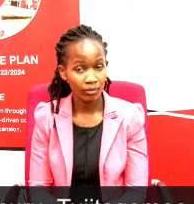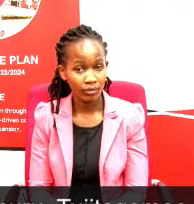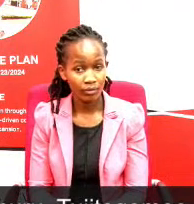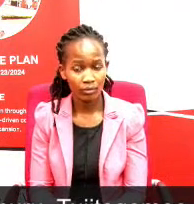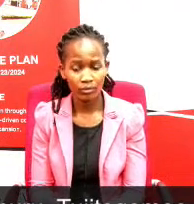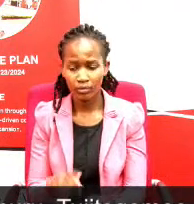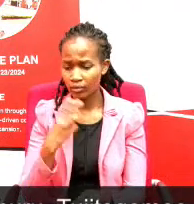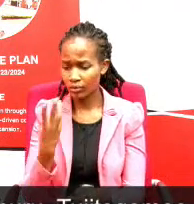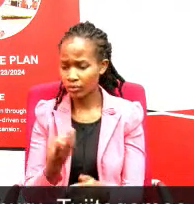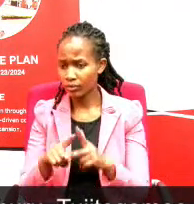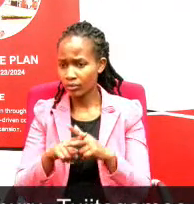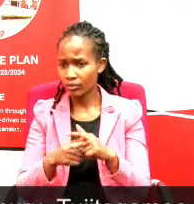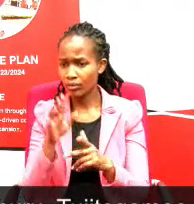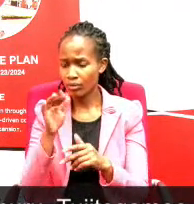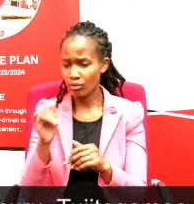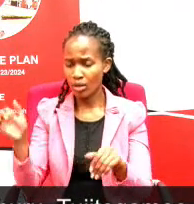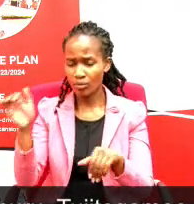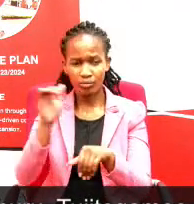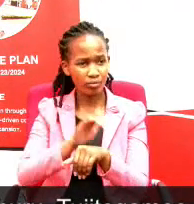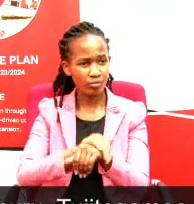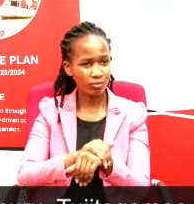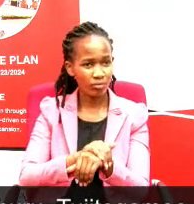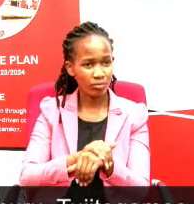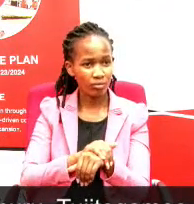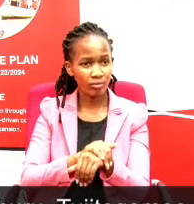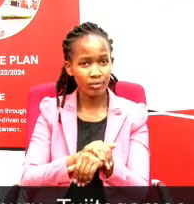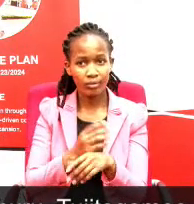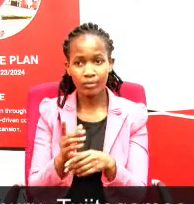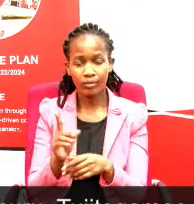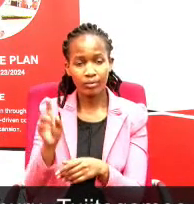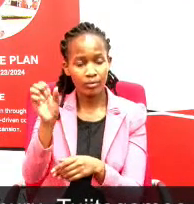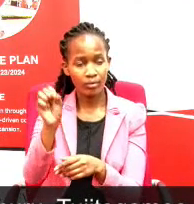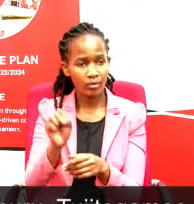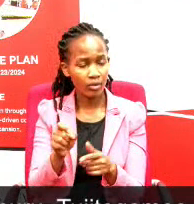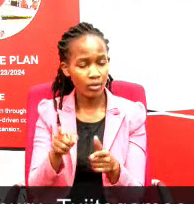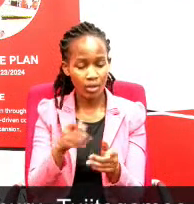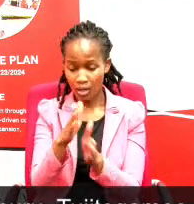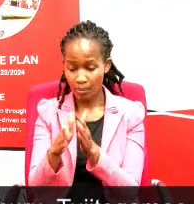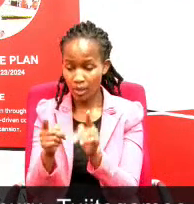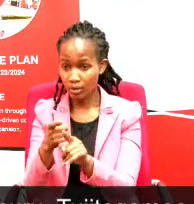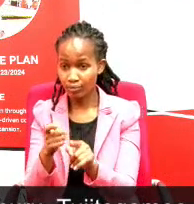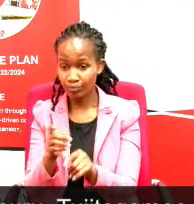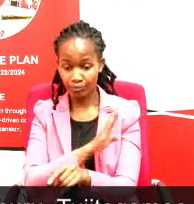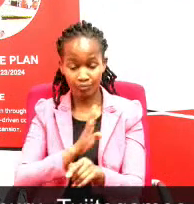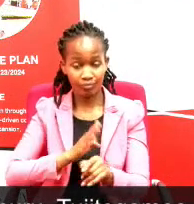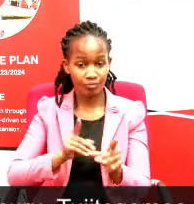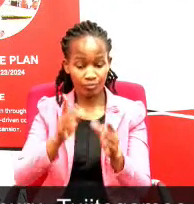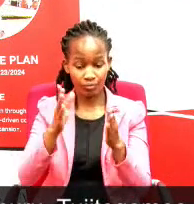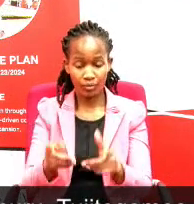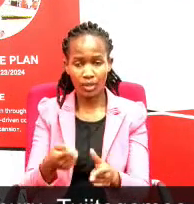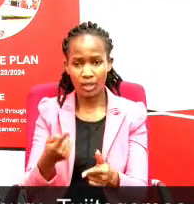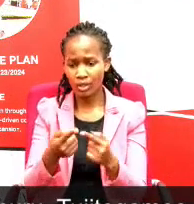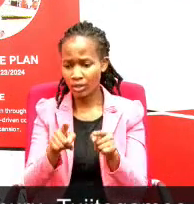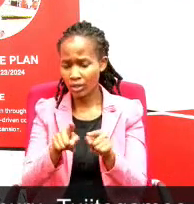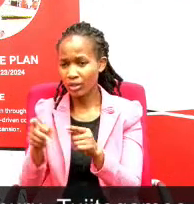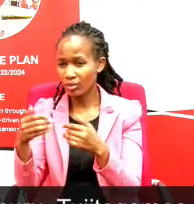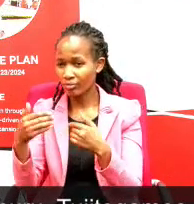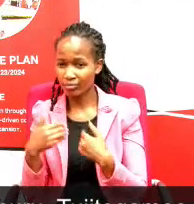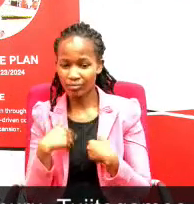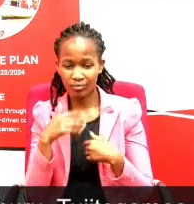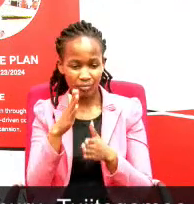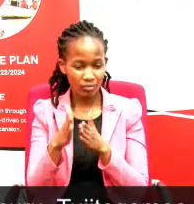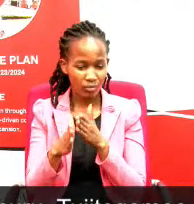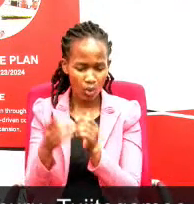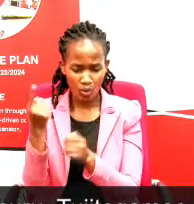We started by getting the themes of the plan from the board of directors. We also reviewed corporate plans